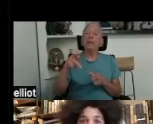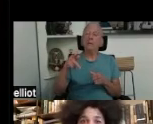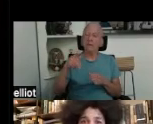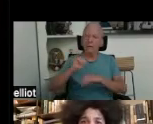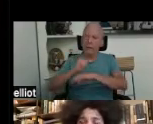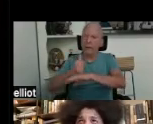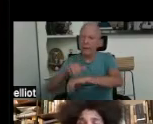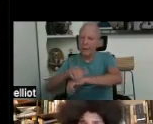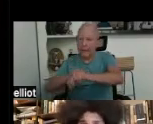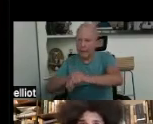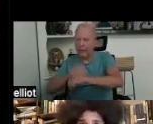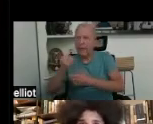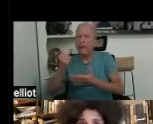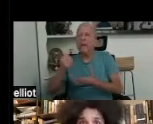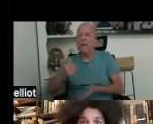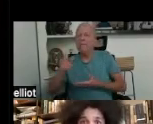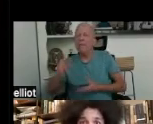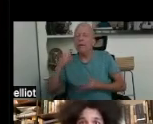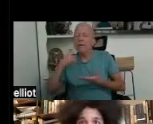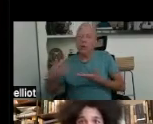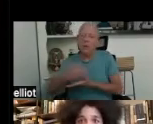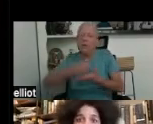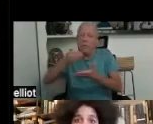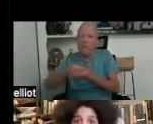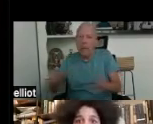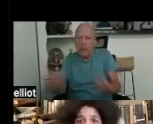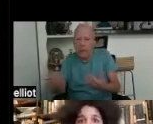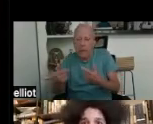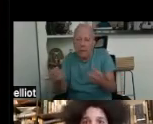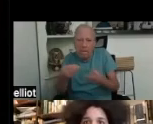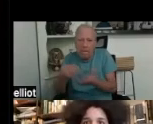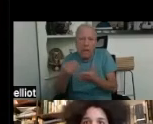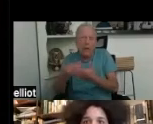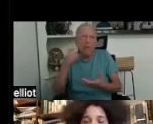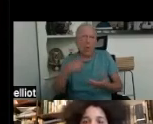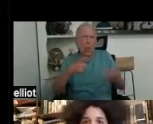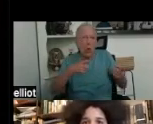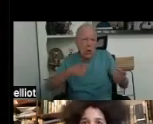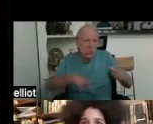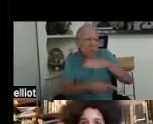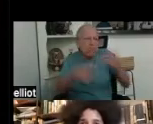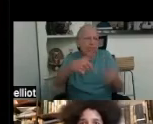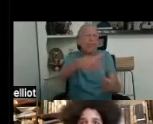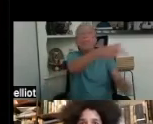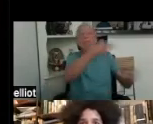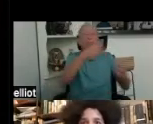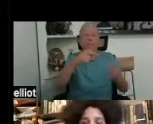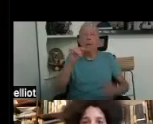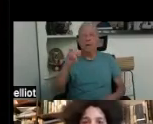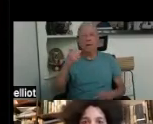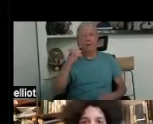fund expeditions of colonization, tools of imperialism aimed to